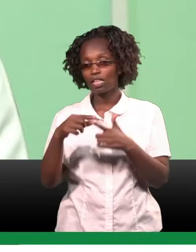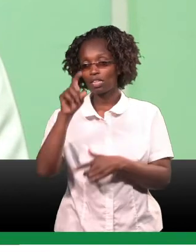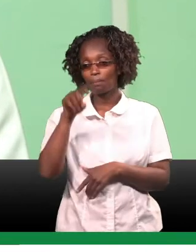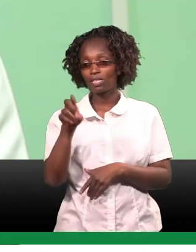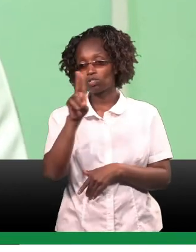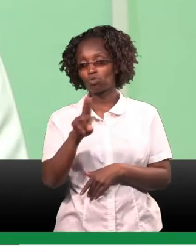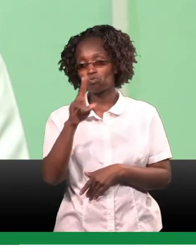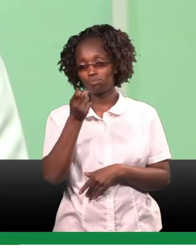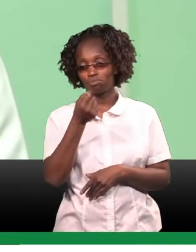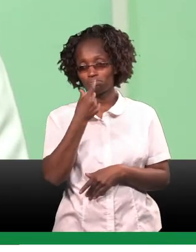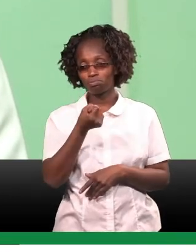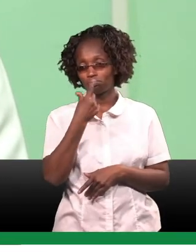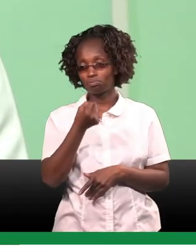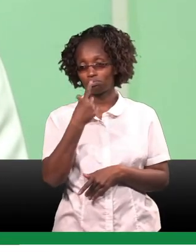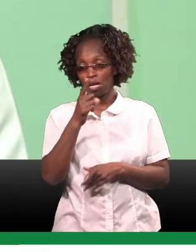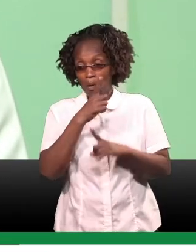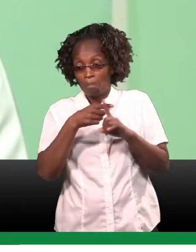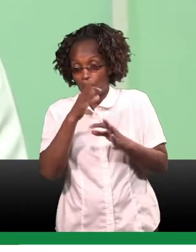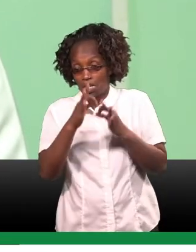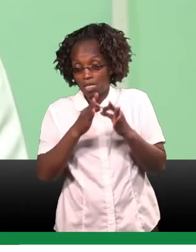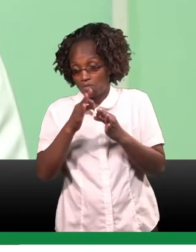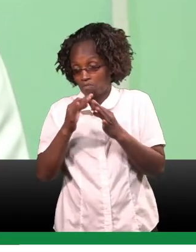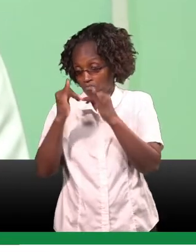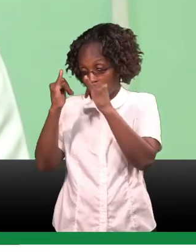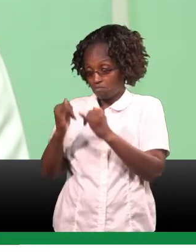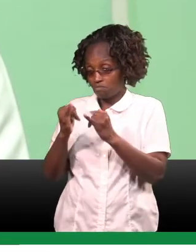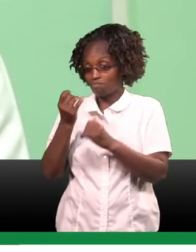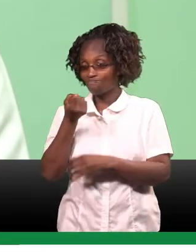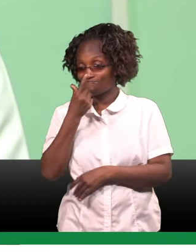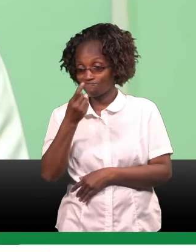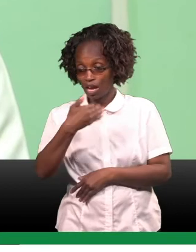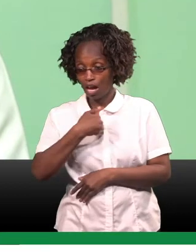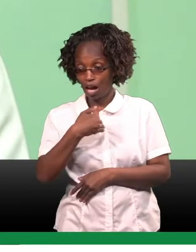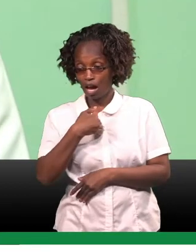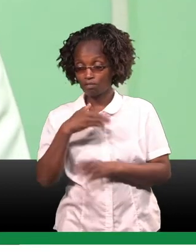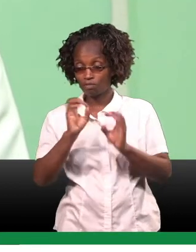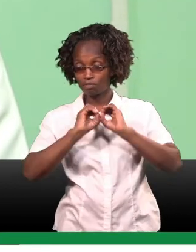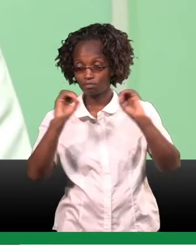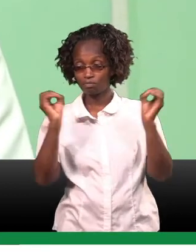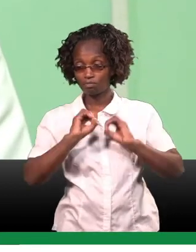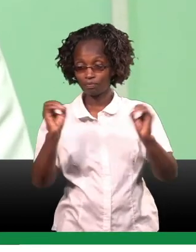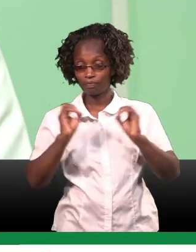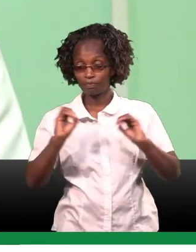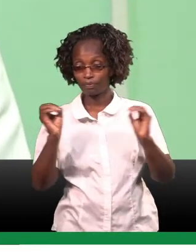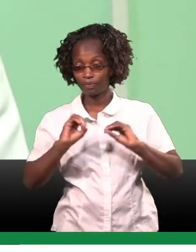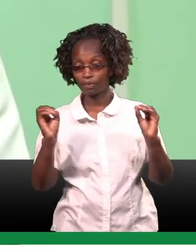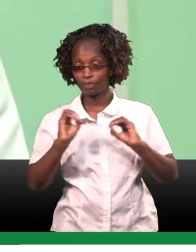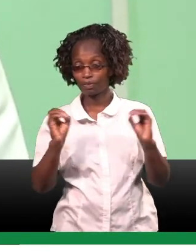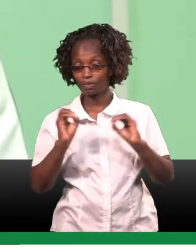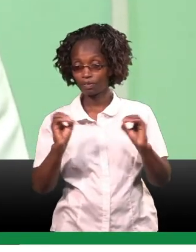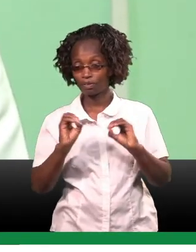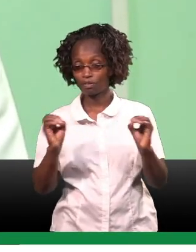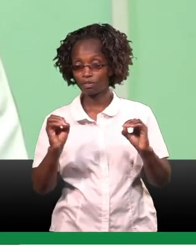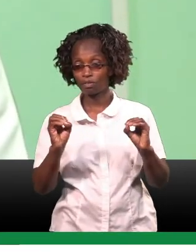drugs. In an event that they do not have the inhalants or the